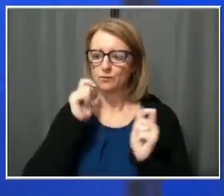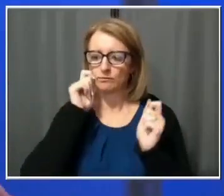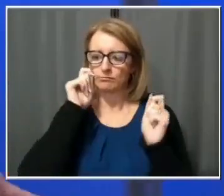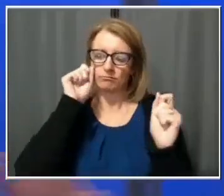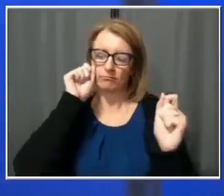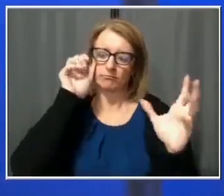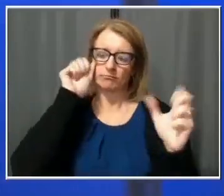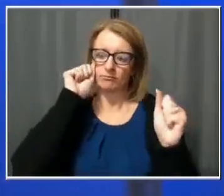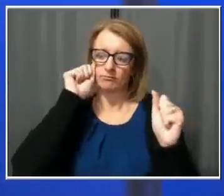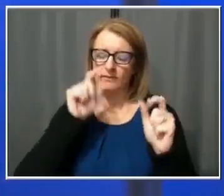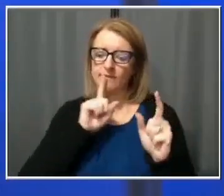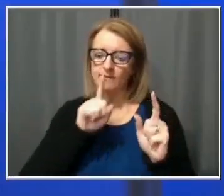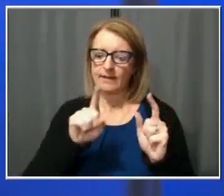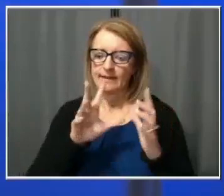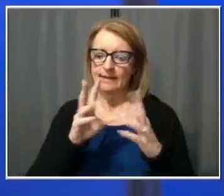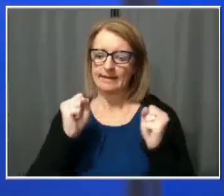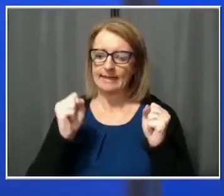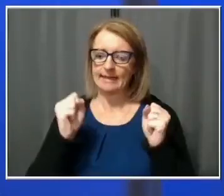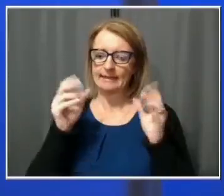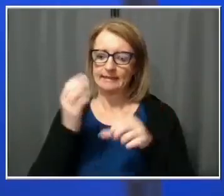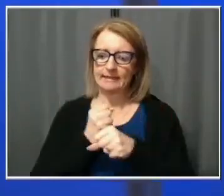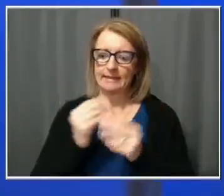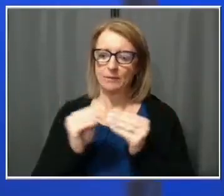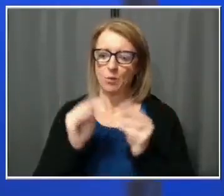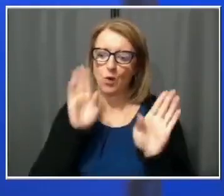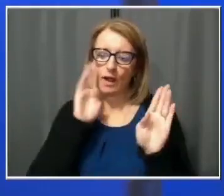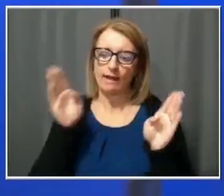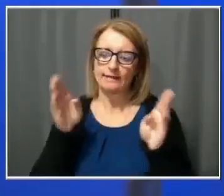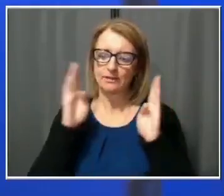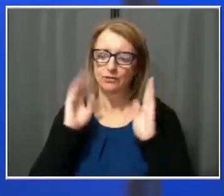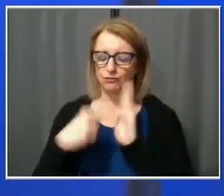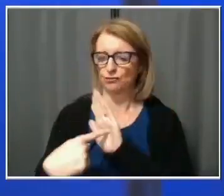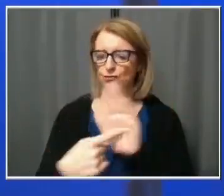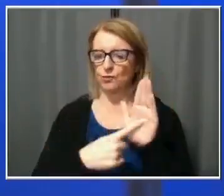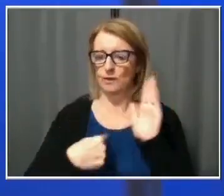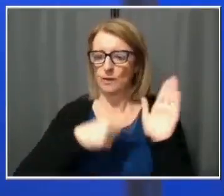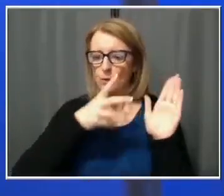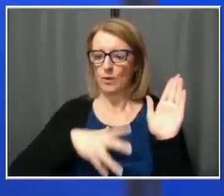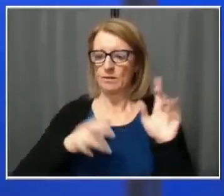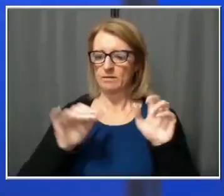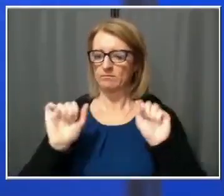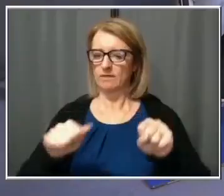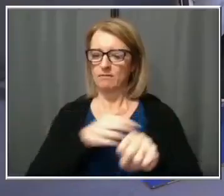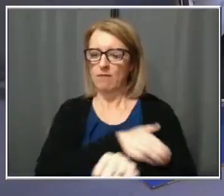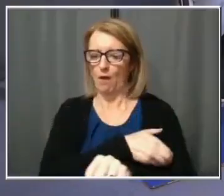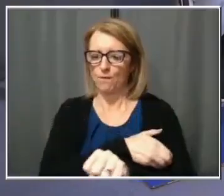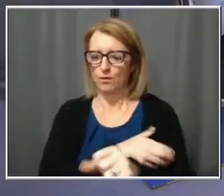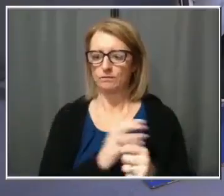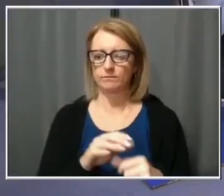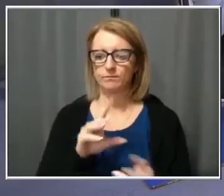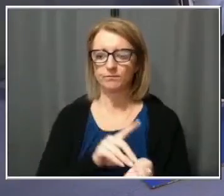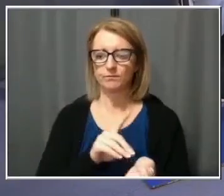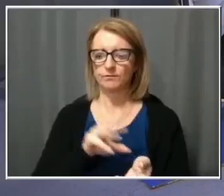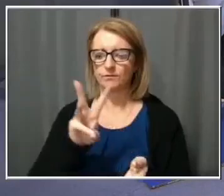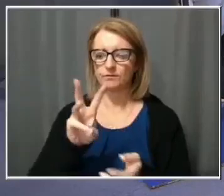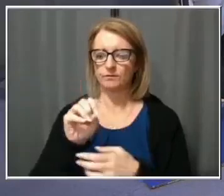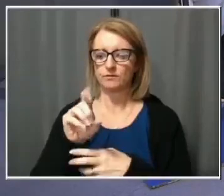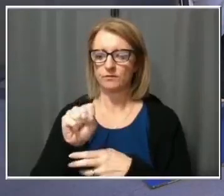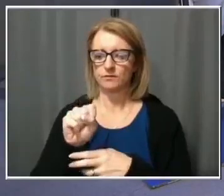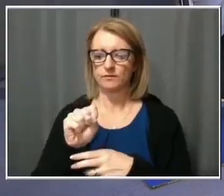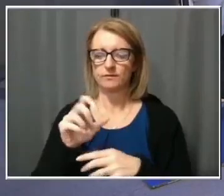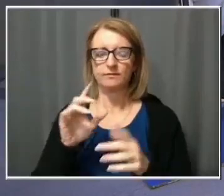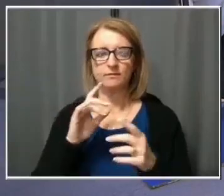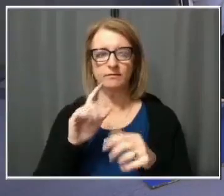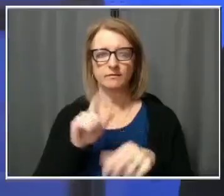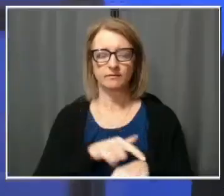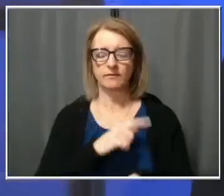getting attention and showing that we are capable and we're powerful. Dr. Woods, we've come a long way. We've come a long way, and I've